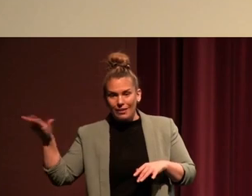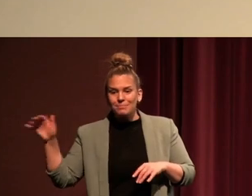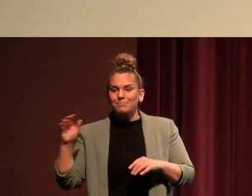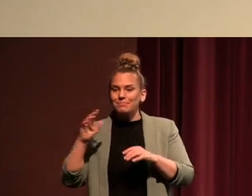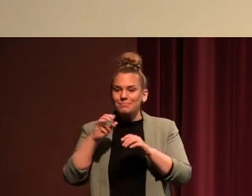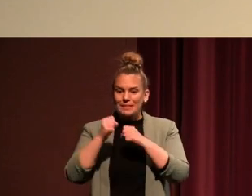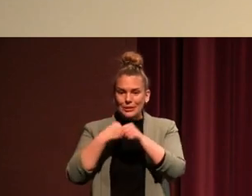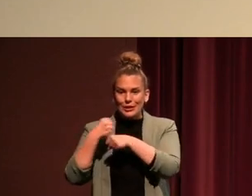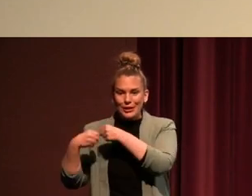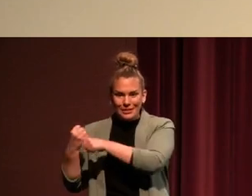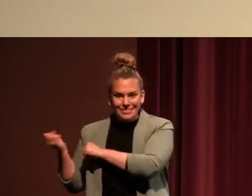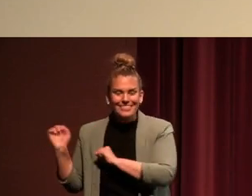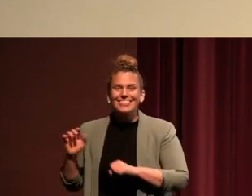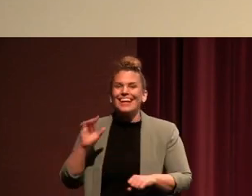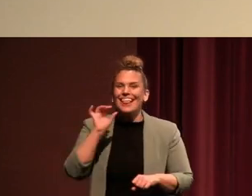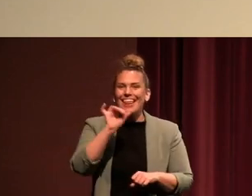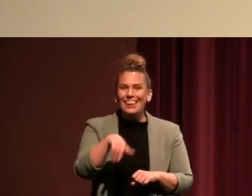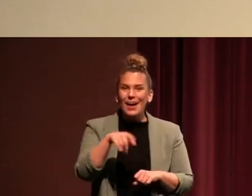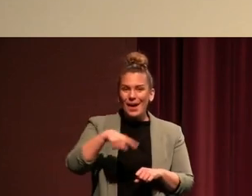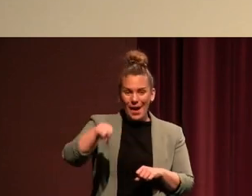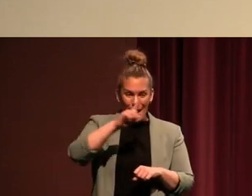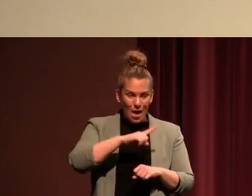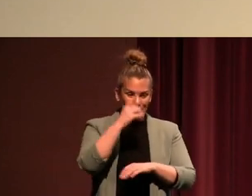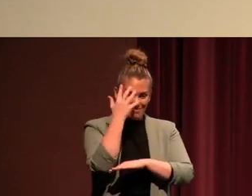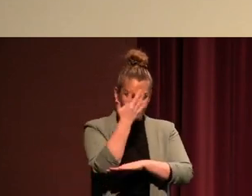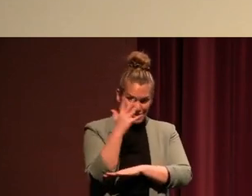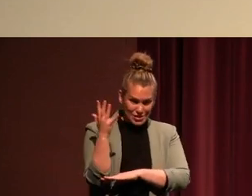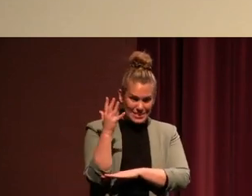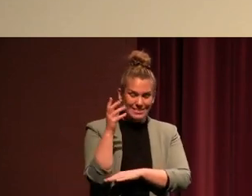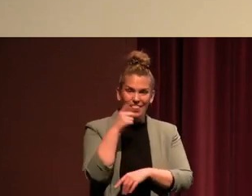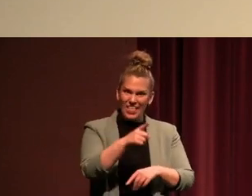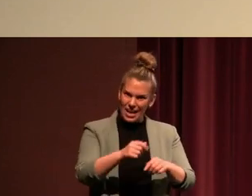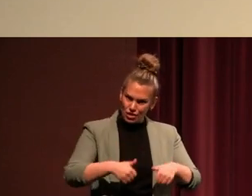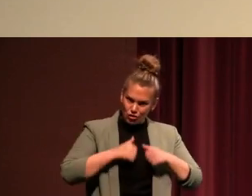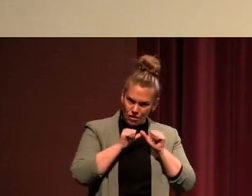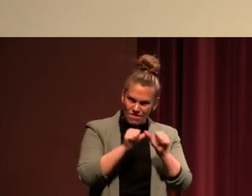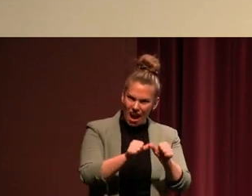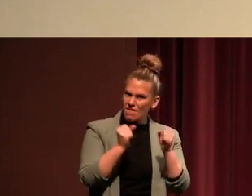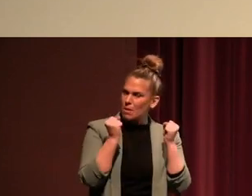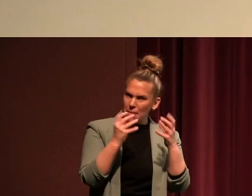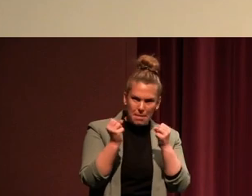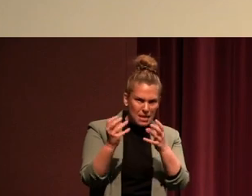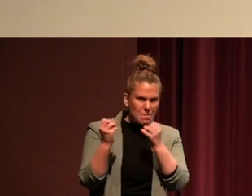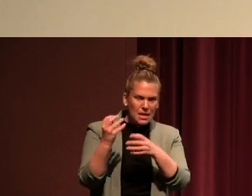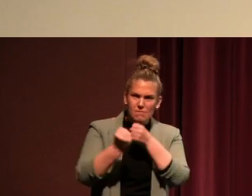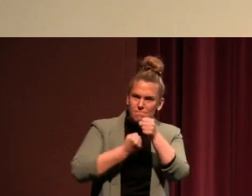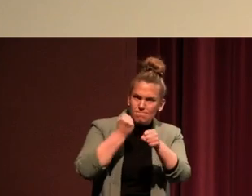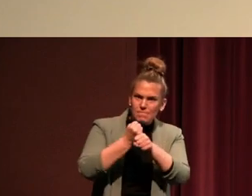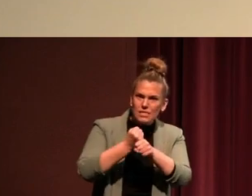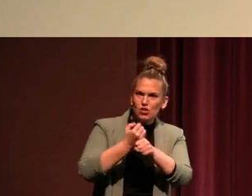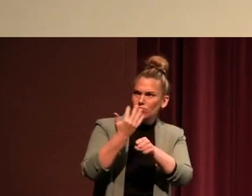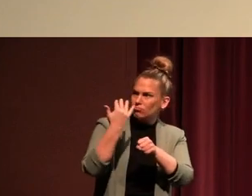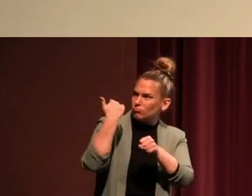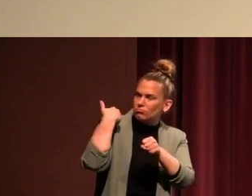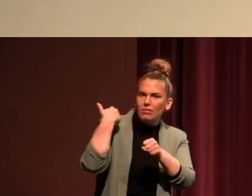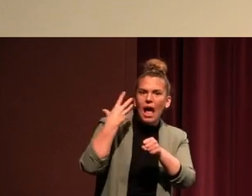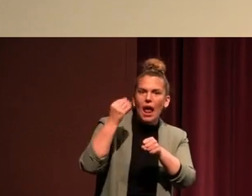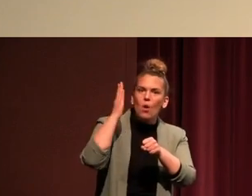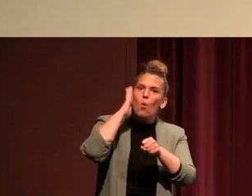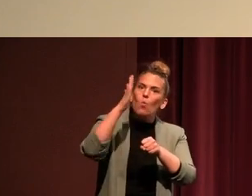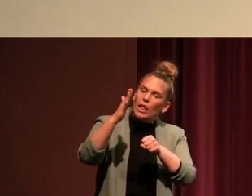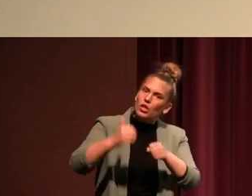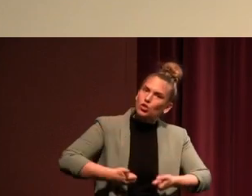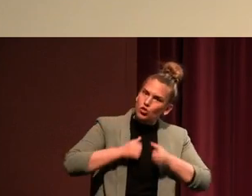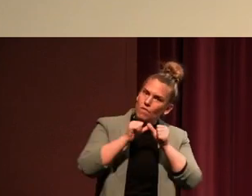have survived bigger droughts than we've had in the past 100 years, and they will survive the big droughts that are going to happen in the 100 years to